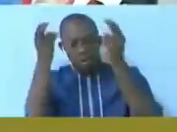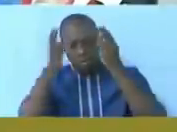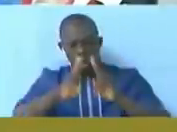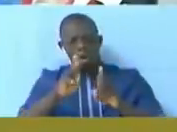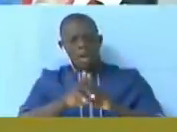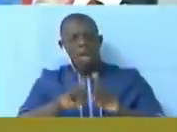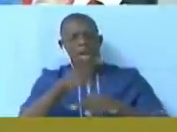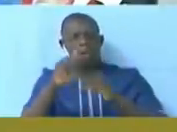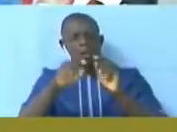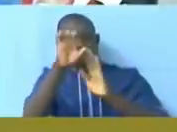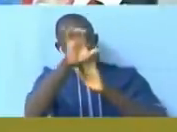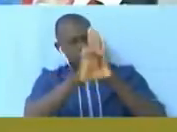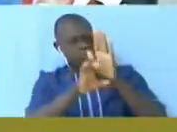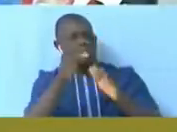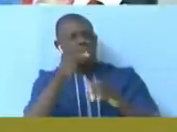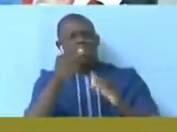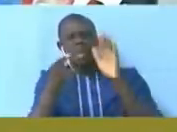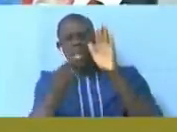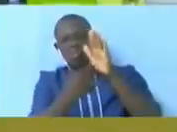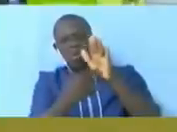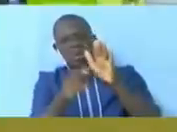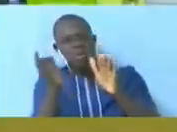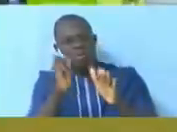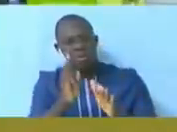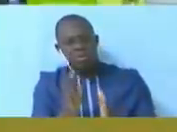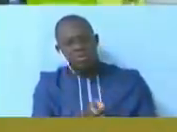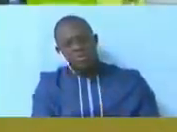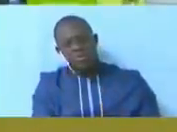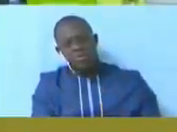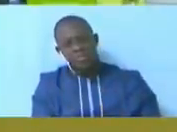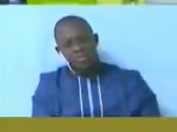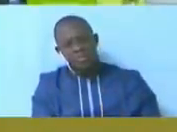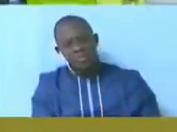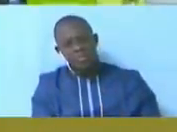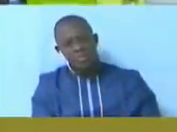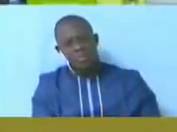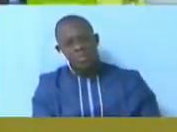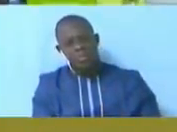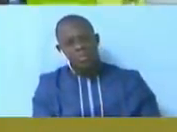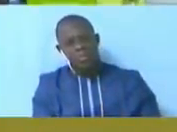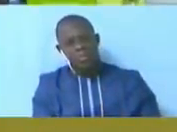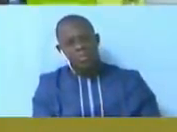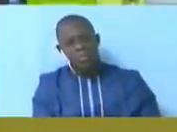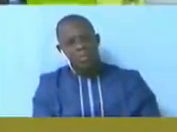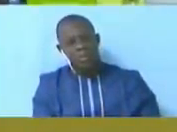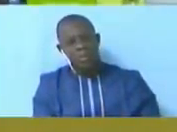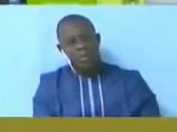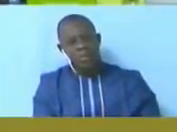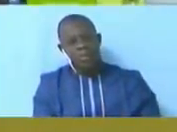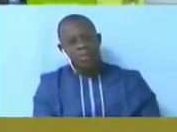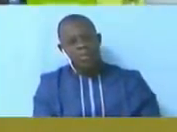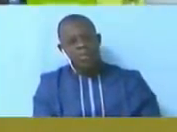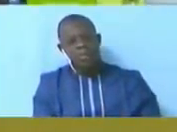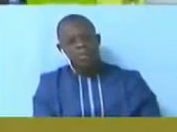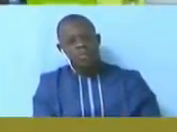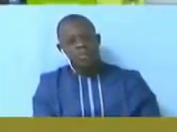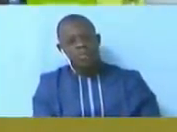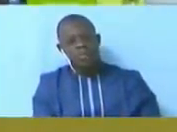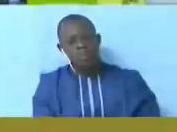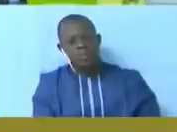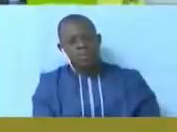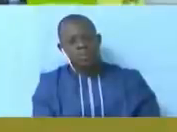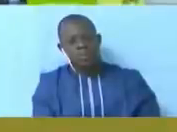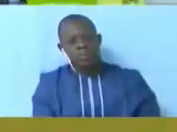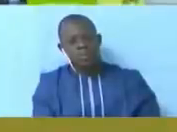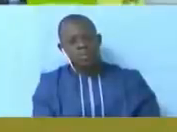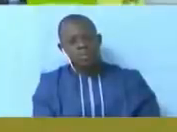wo falindro mi alango left a kolaga muna kumandi. The constitution provided for a right to